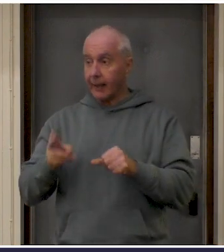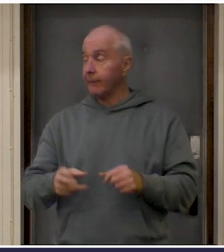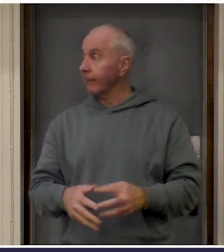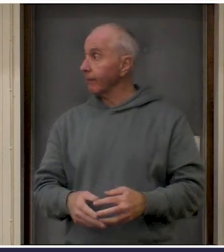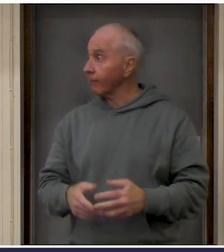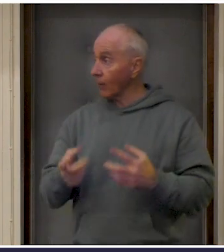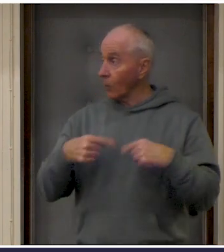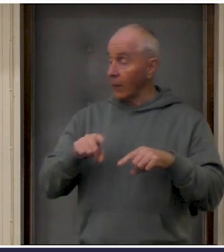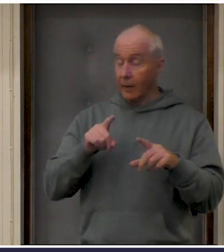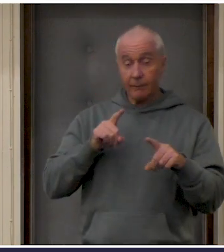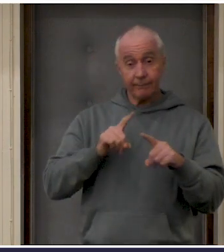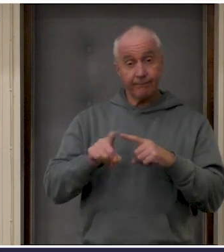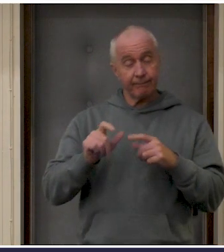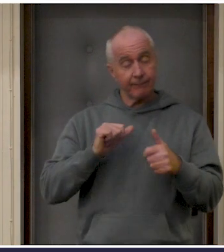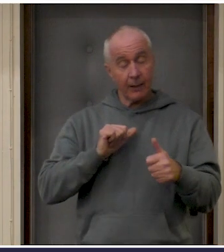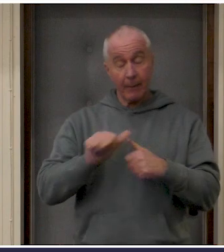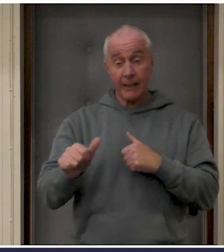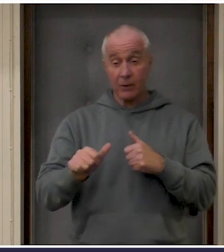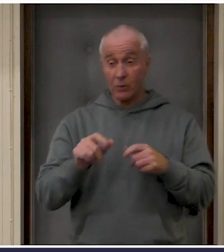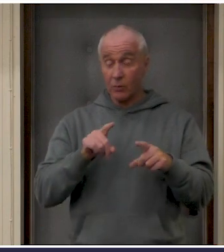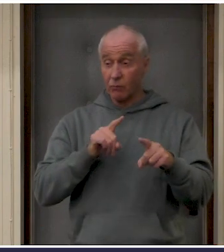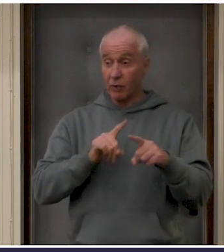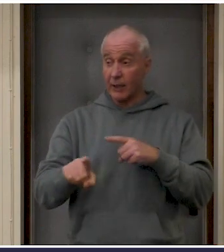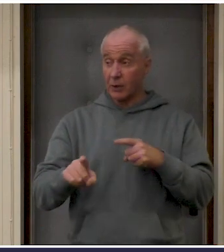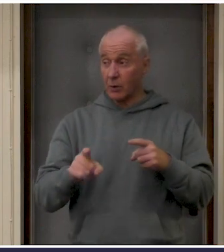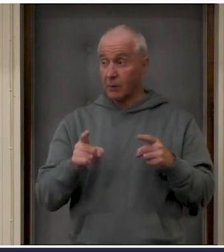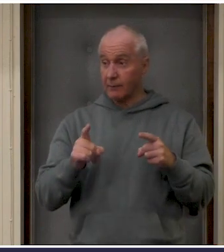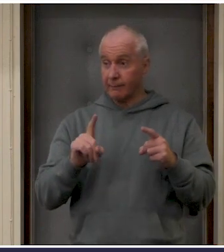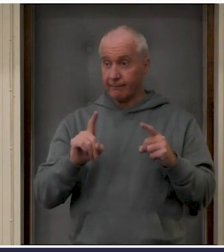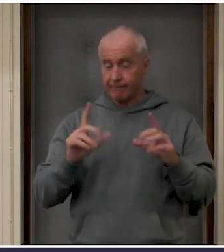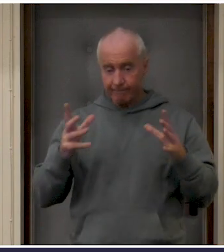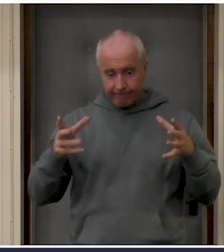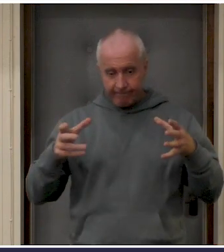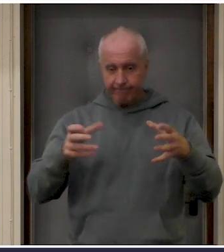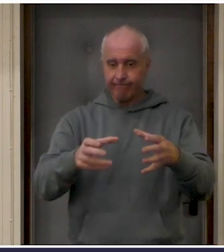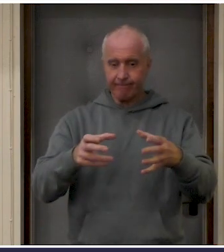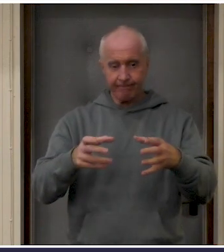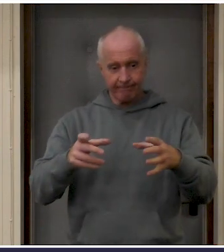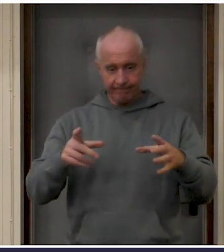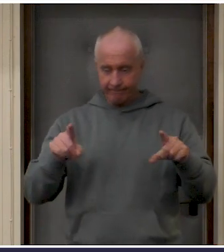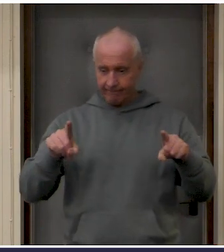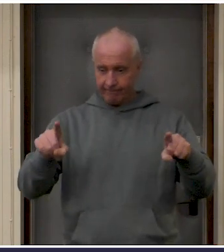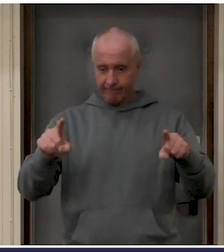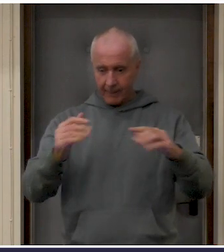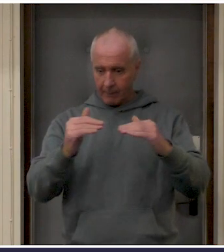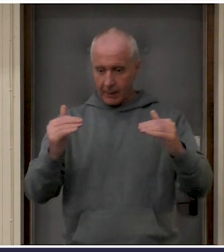our best, and the industry is doing its best to try and bring some of that together and harmonise regulations, but it's